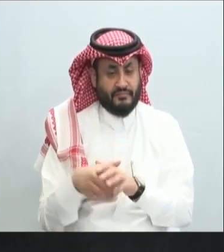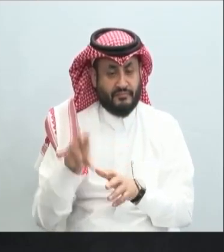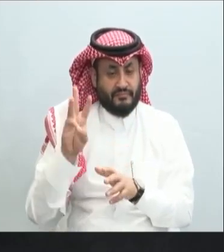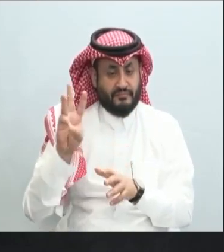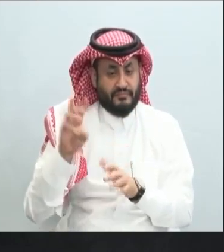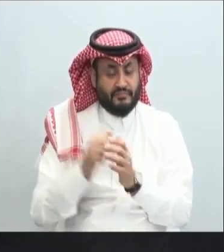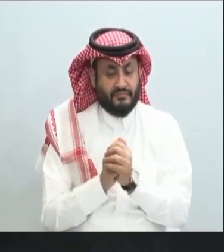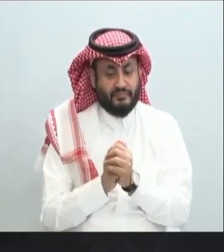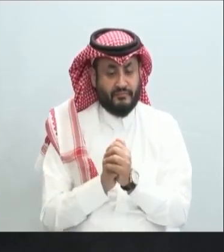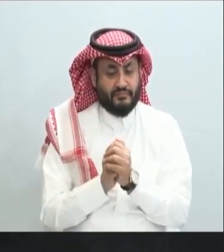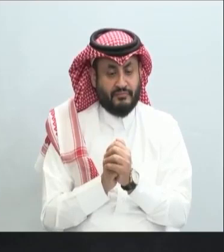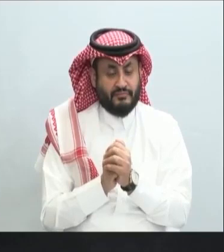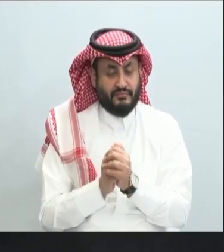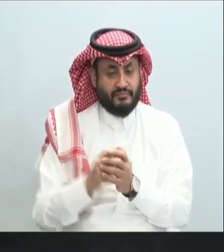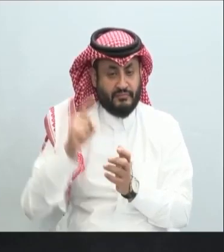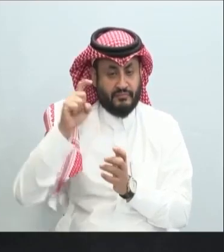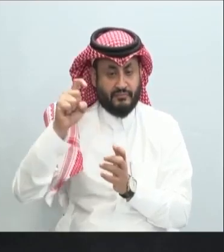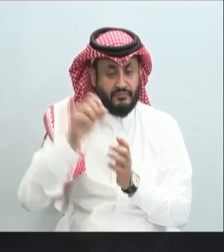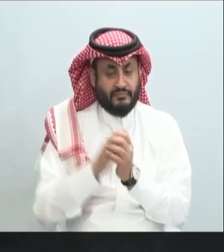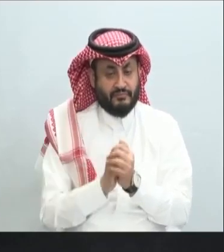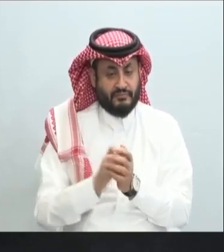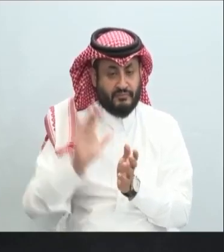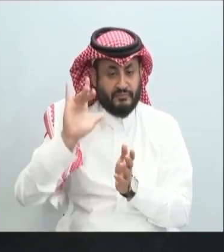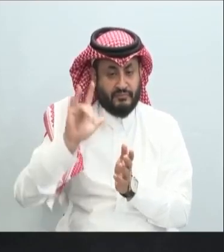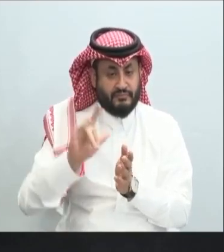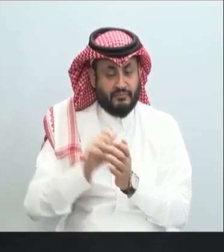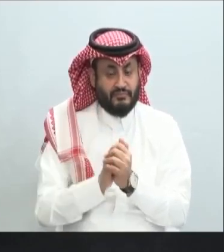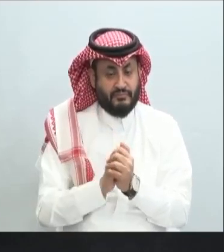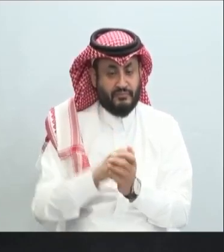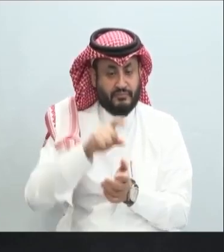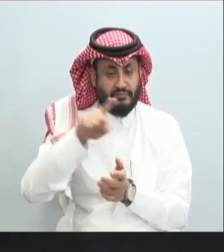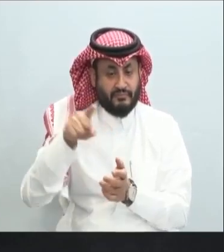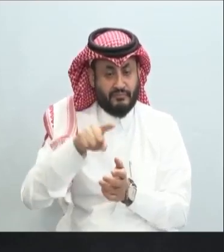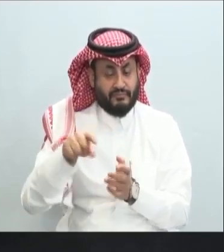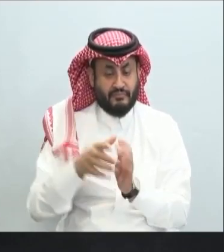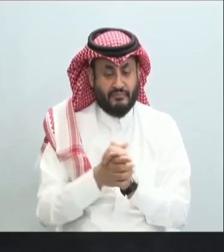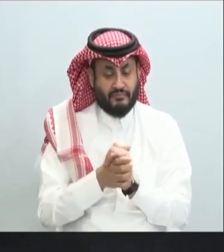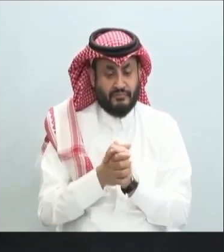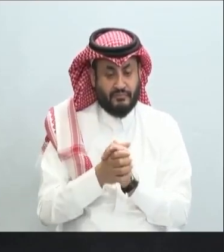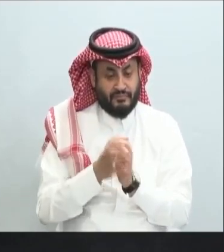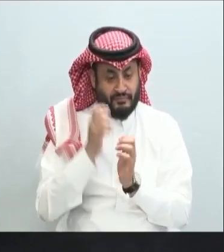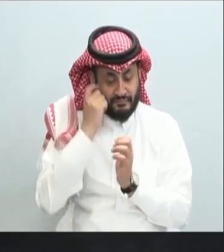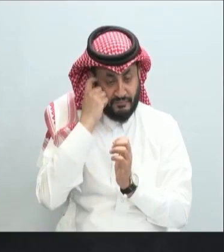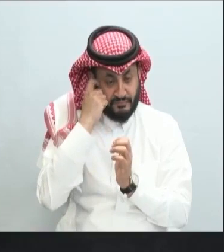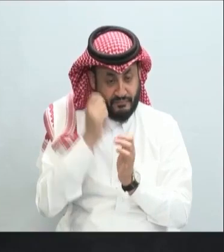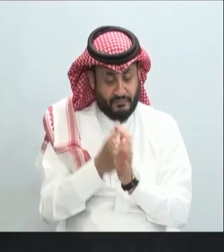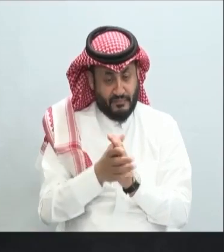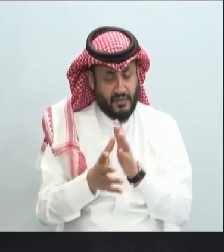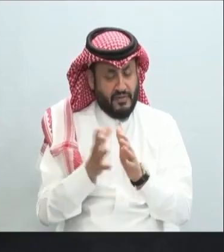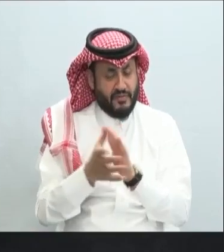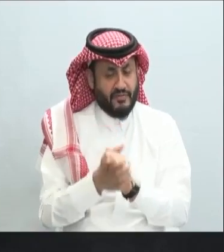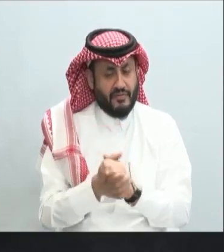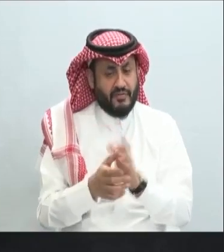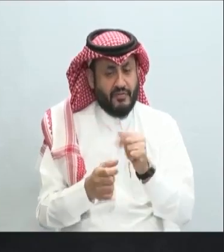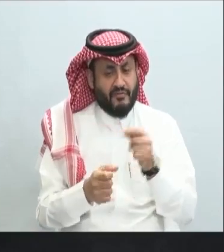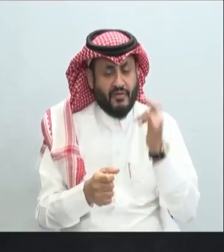letter W, letter X, letter Y, and letter Z. And we said that it's not